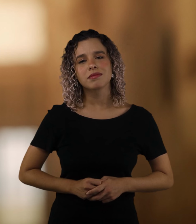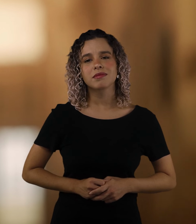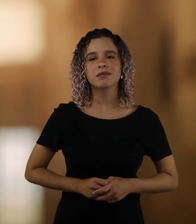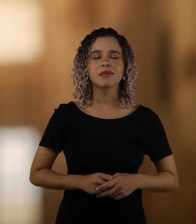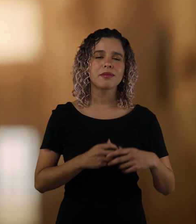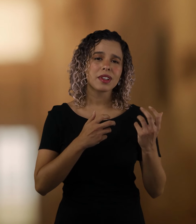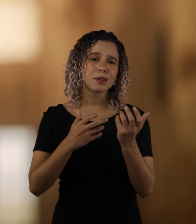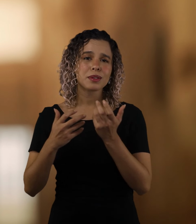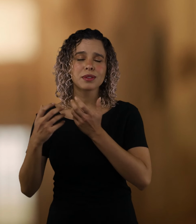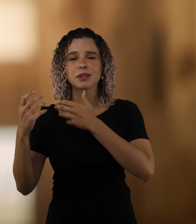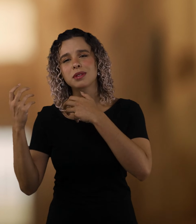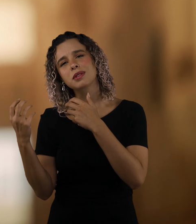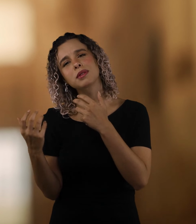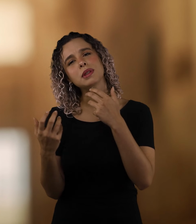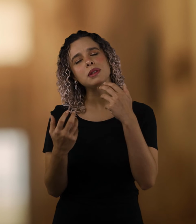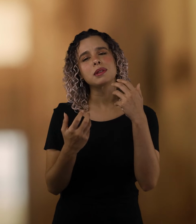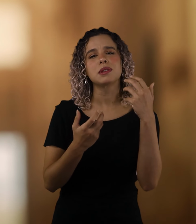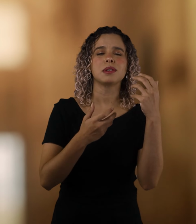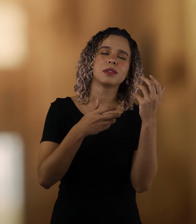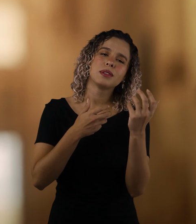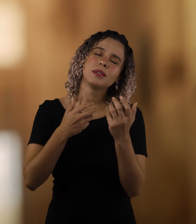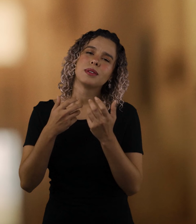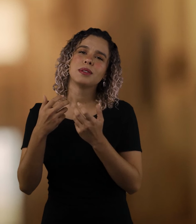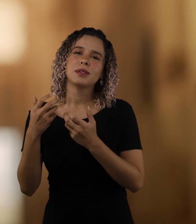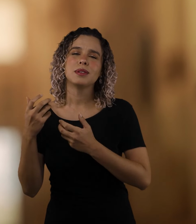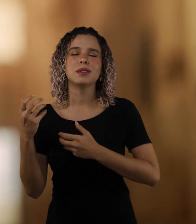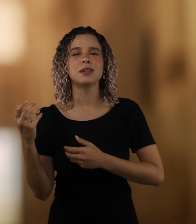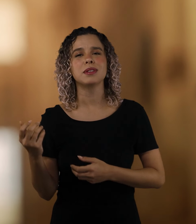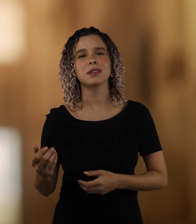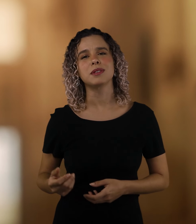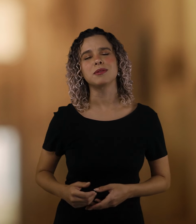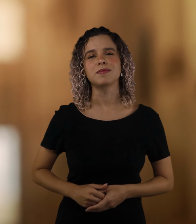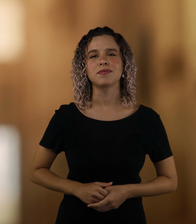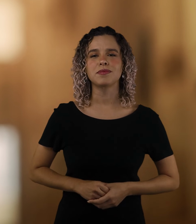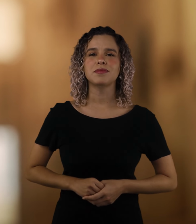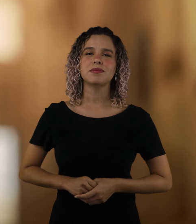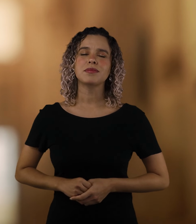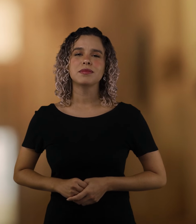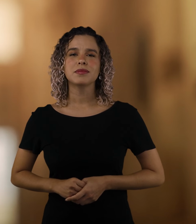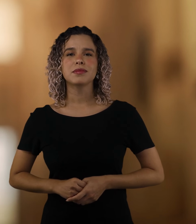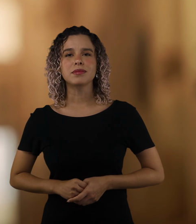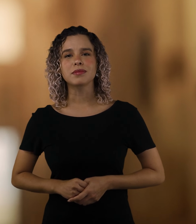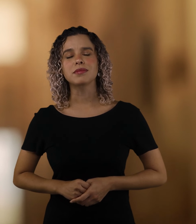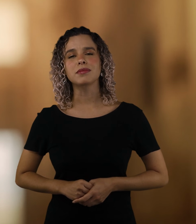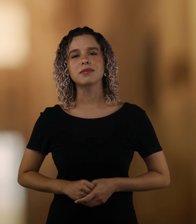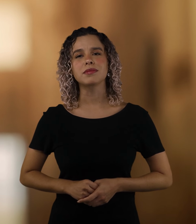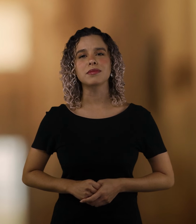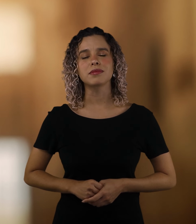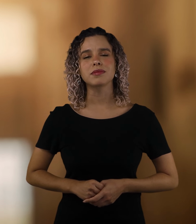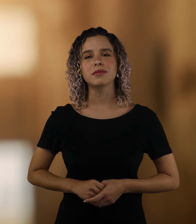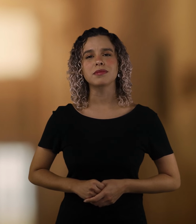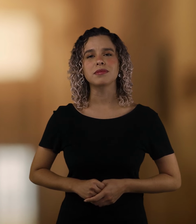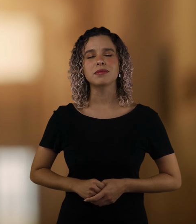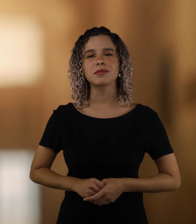cima. Está desolada. Curva-se à frente, baixa a cabeça. Uma luz alaranjada ao fundo a ilumina.